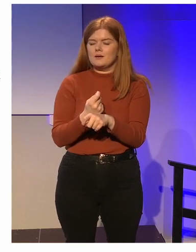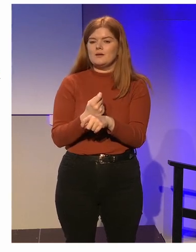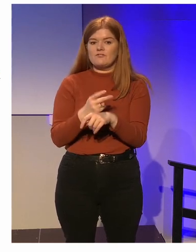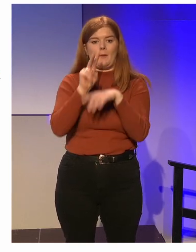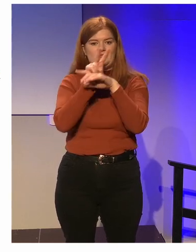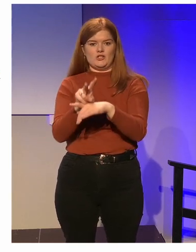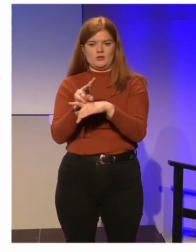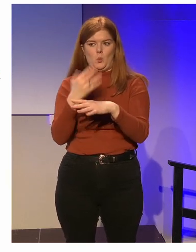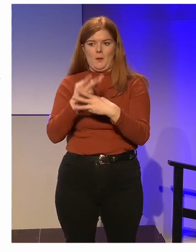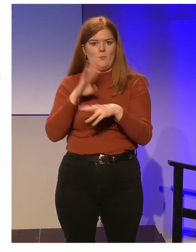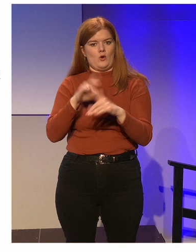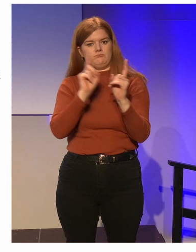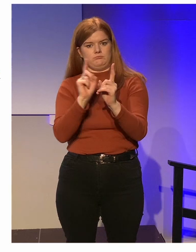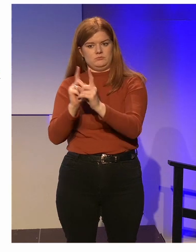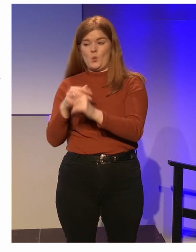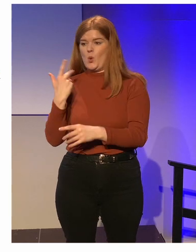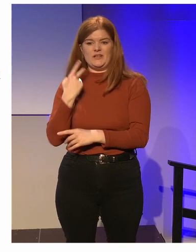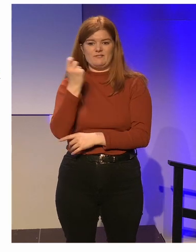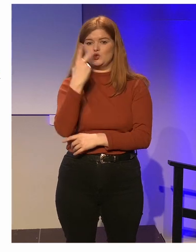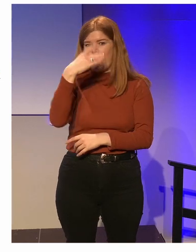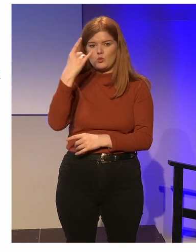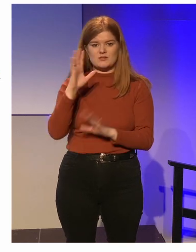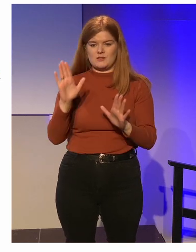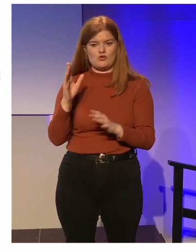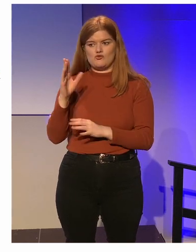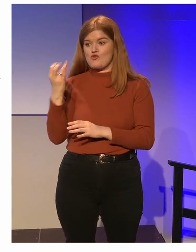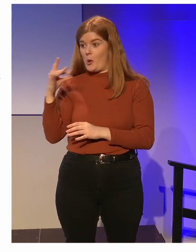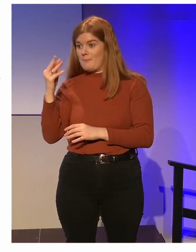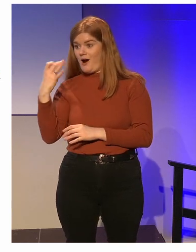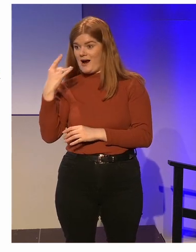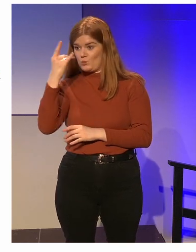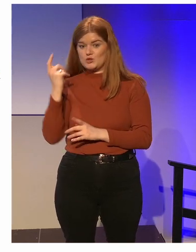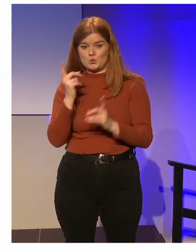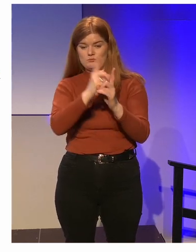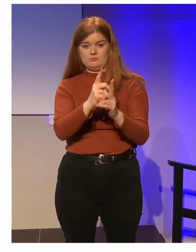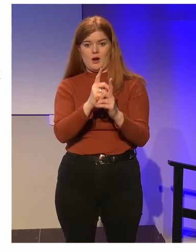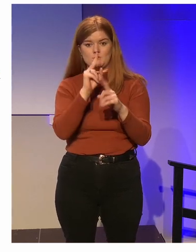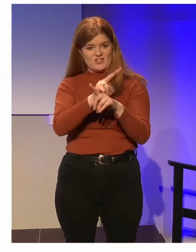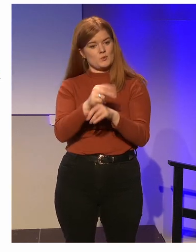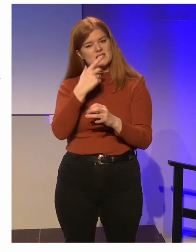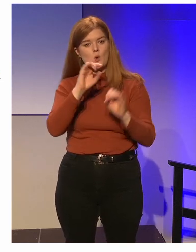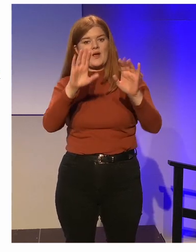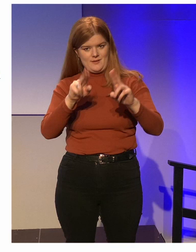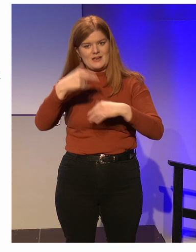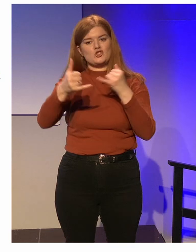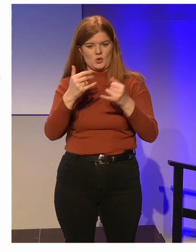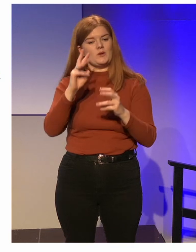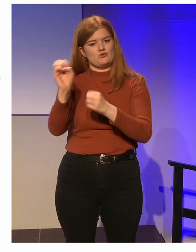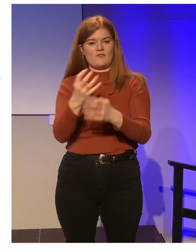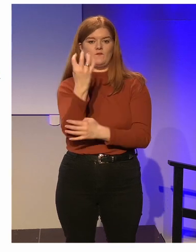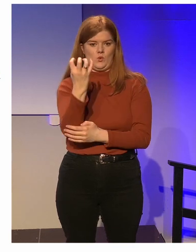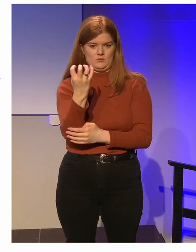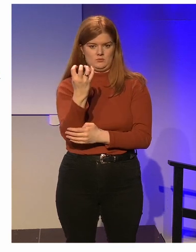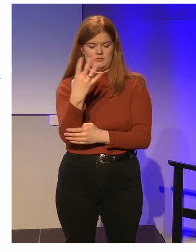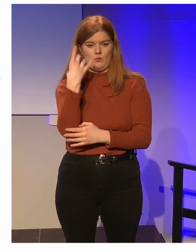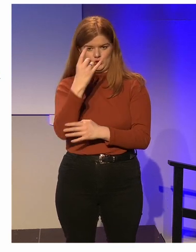for observations. So we'd only given 2 hours of our Croke Park hours to observations. So we said, okay, the following year we'll introduce 4